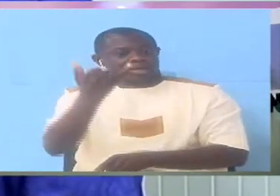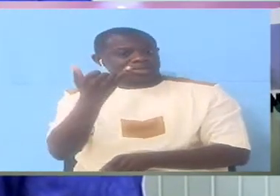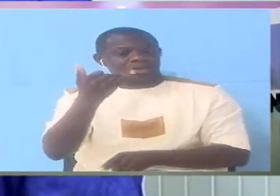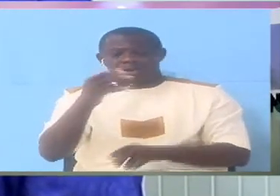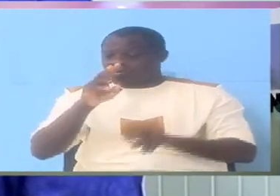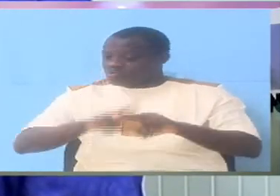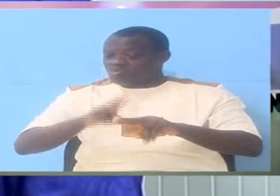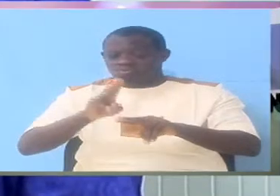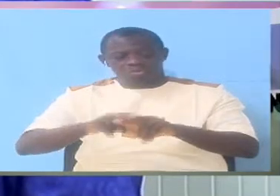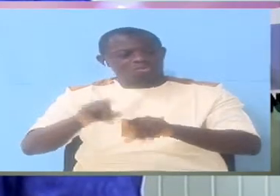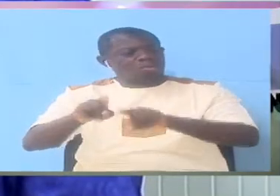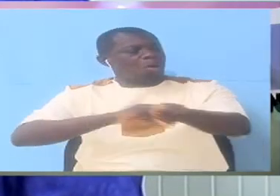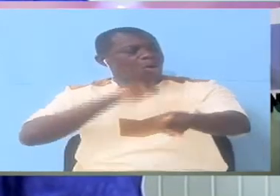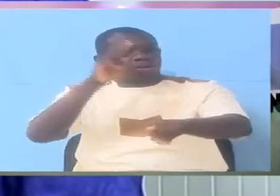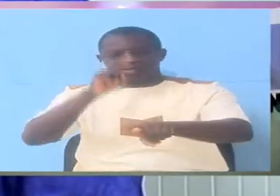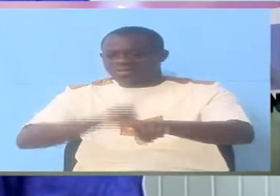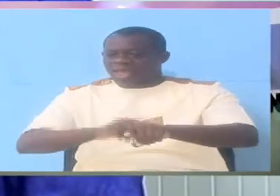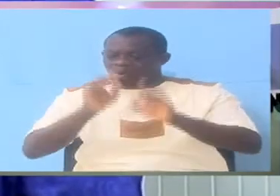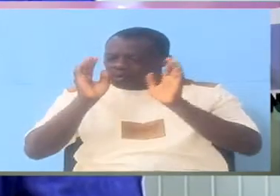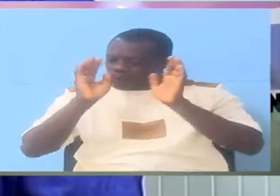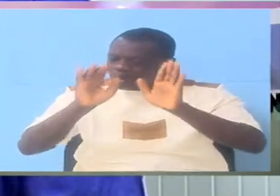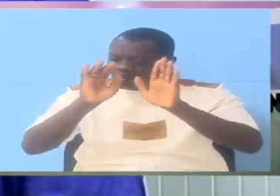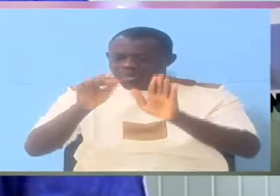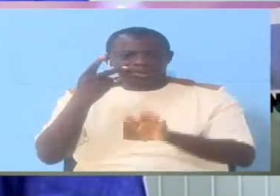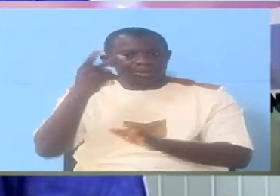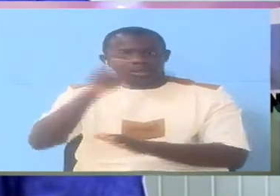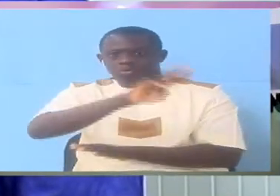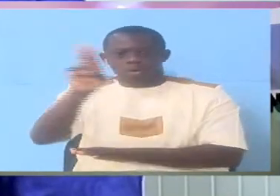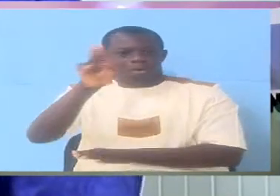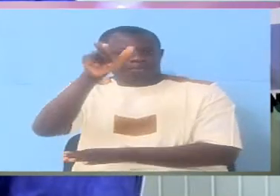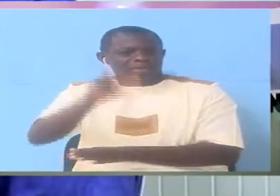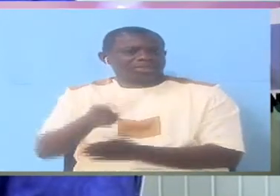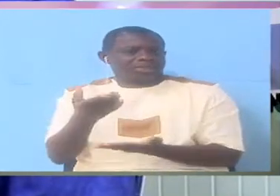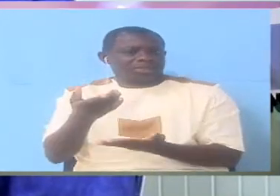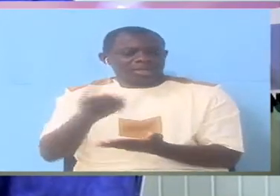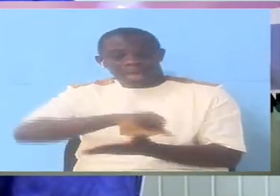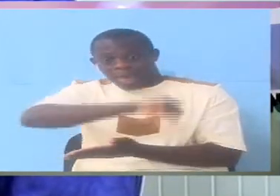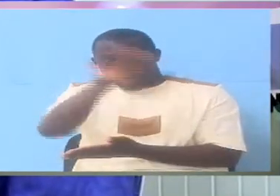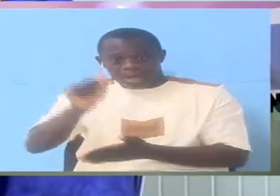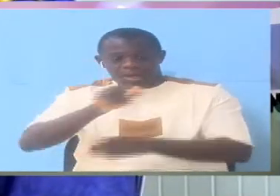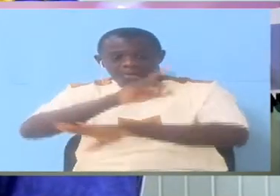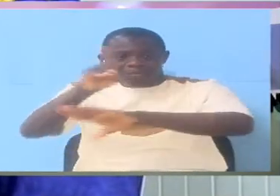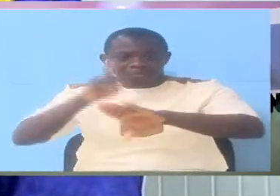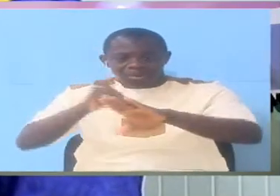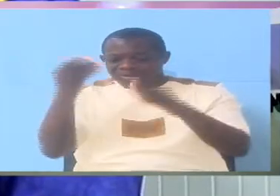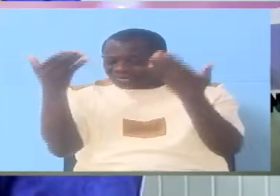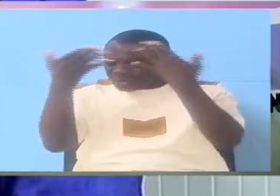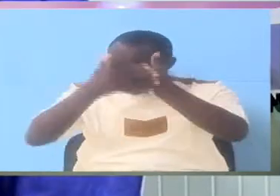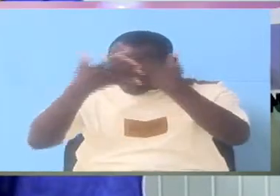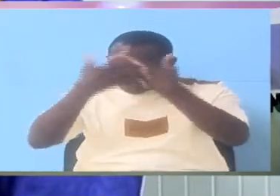long time there waiting, but we did not see anyone. And the place was dark. Then I